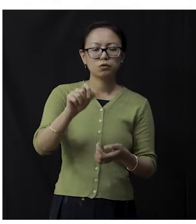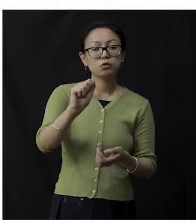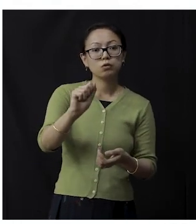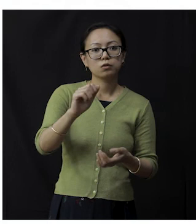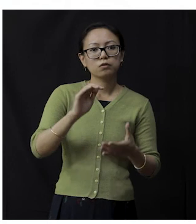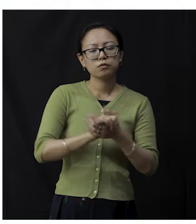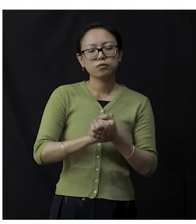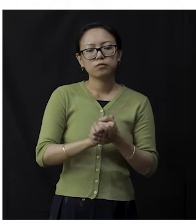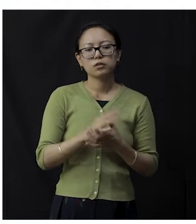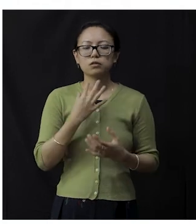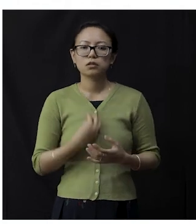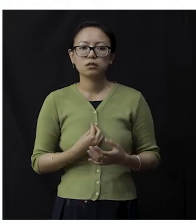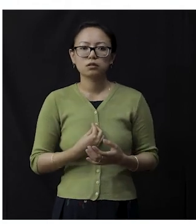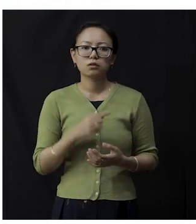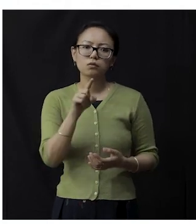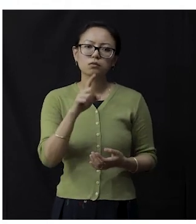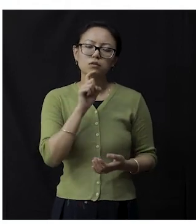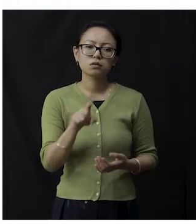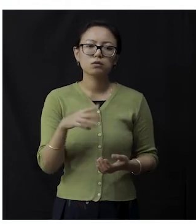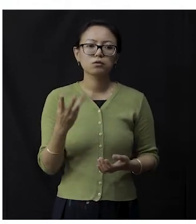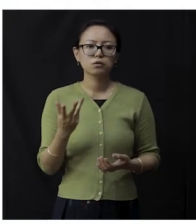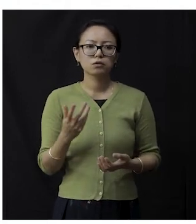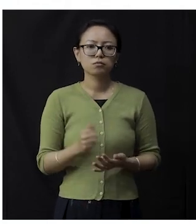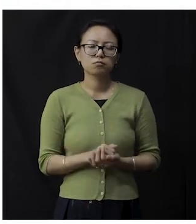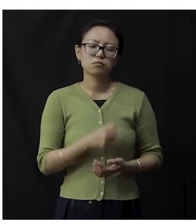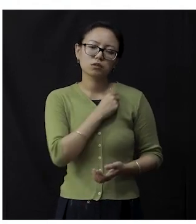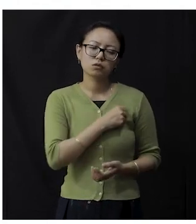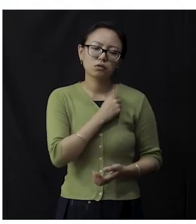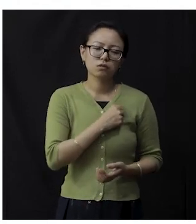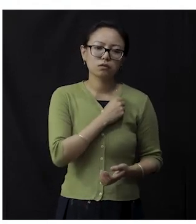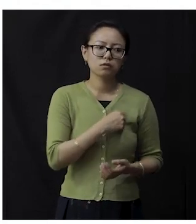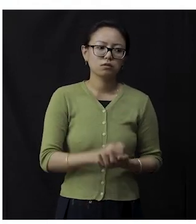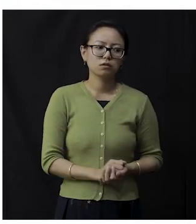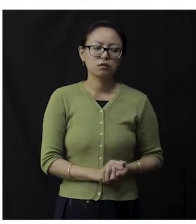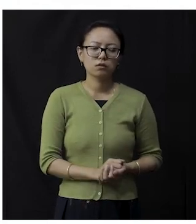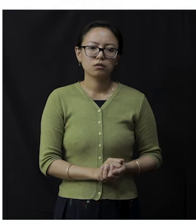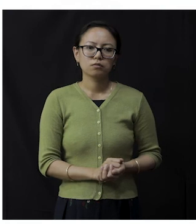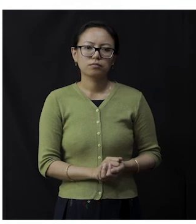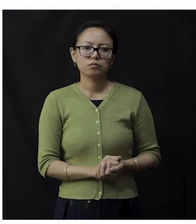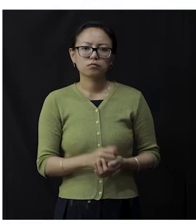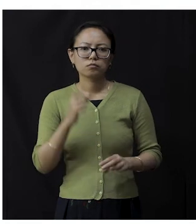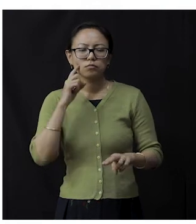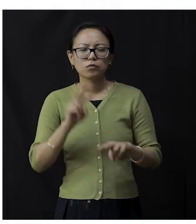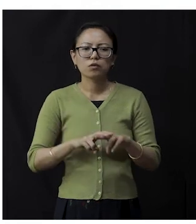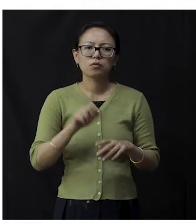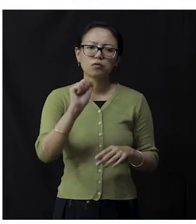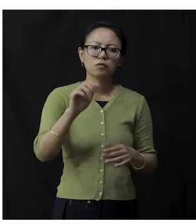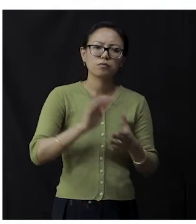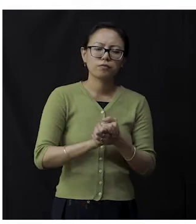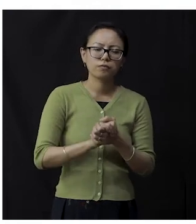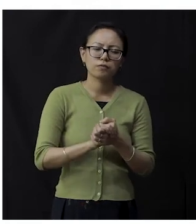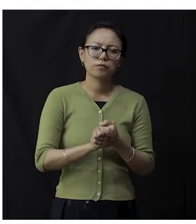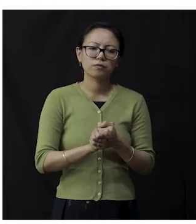is having a bad day and you see them upset, what do you say? Are you okay? Is there something